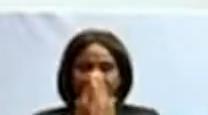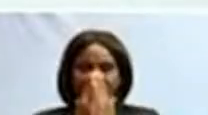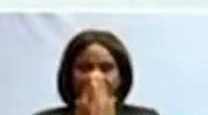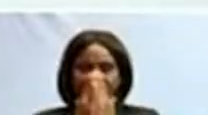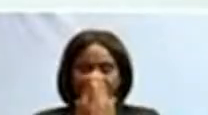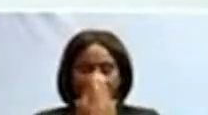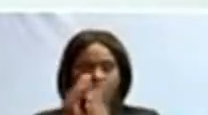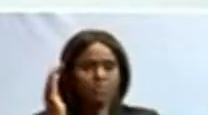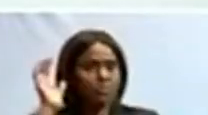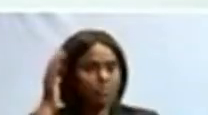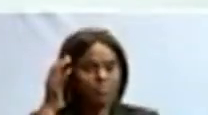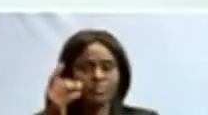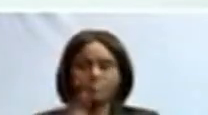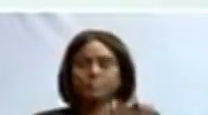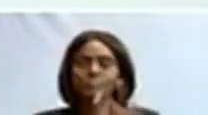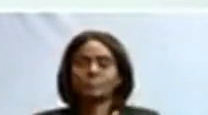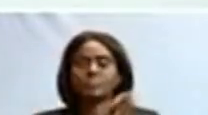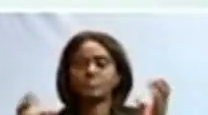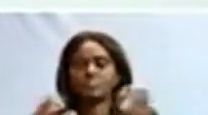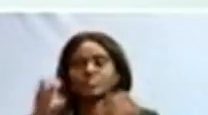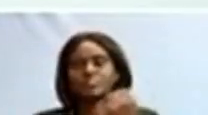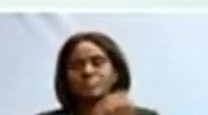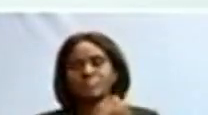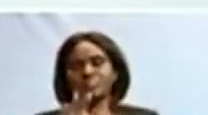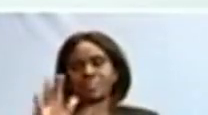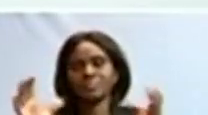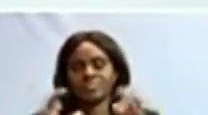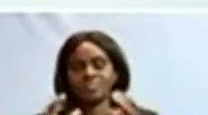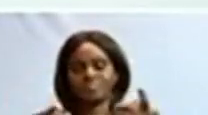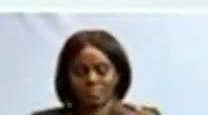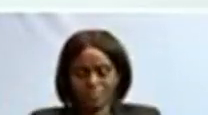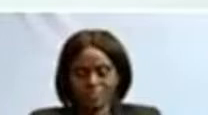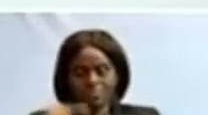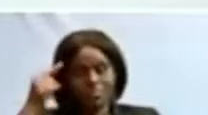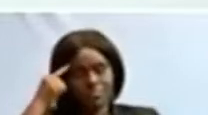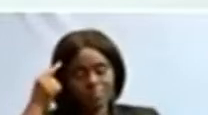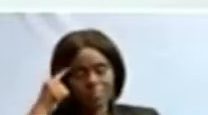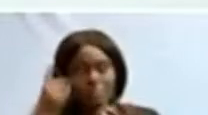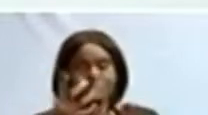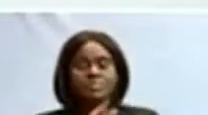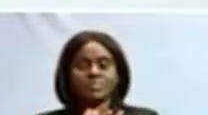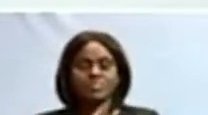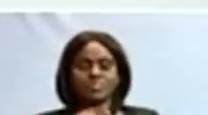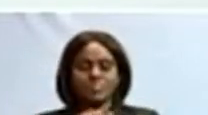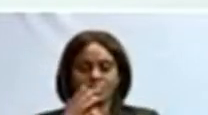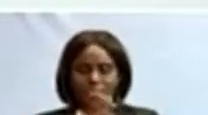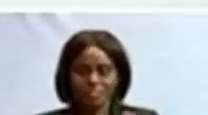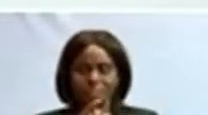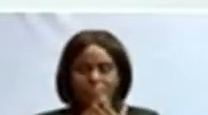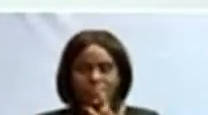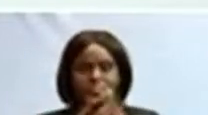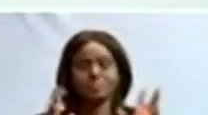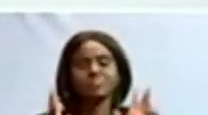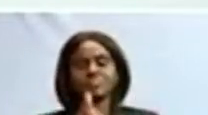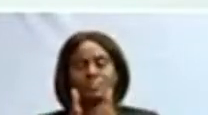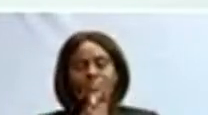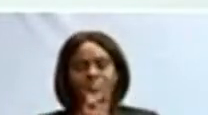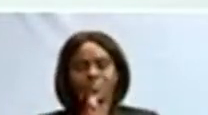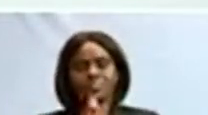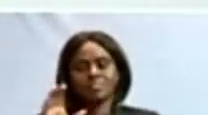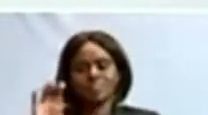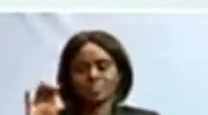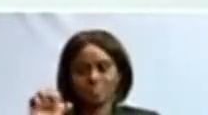Council. Welcome to your committee on local government accounts. Before we start our meeting,